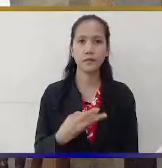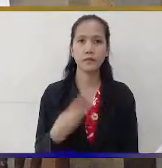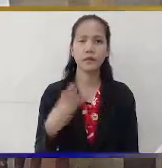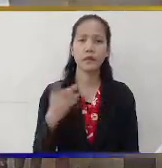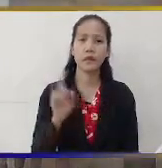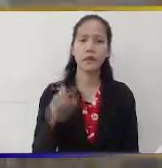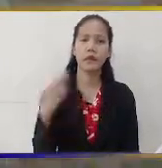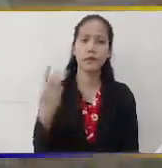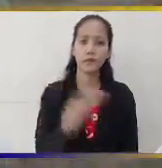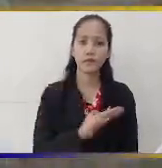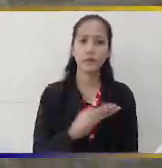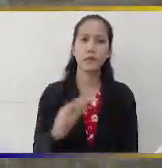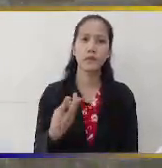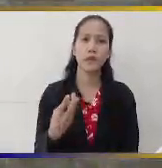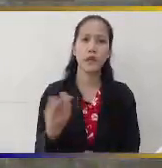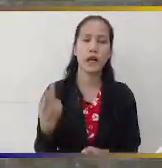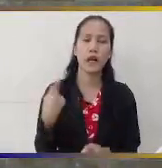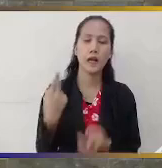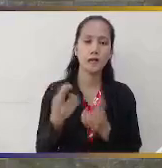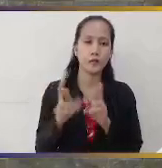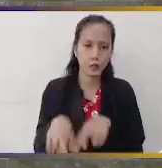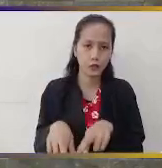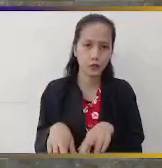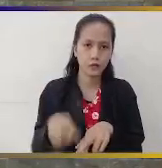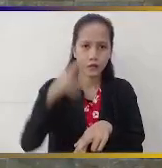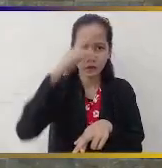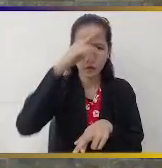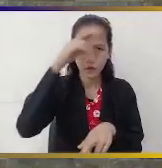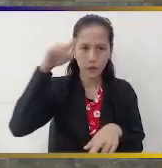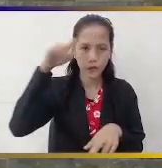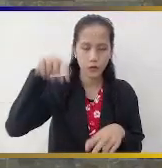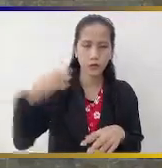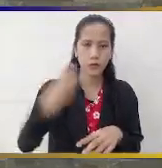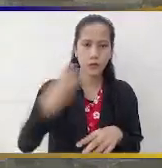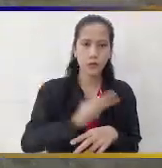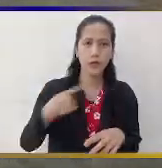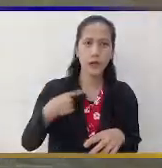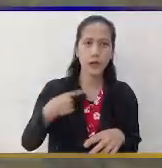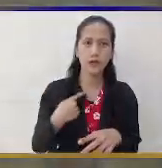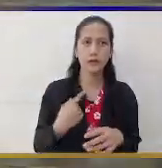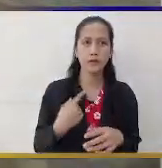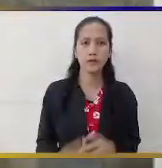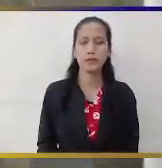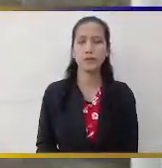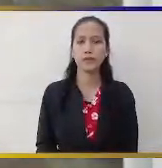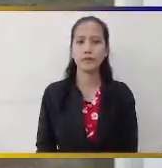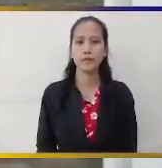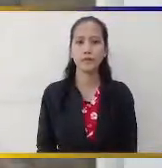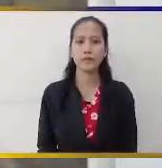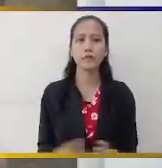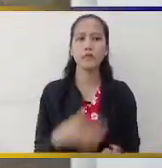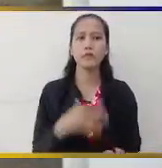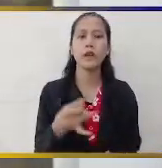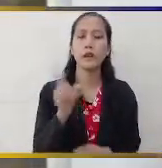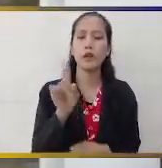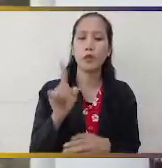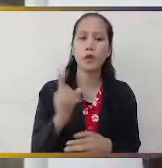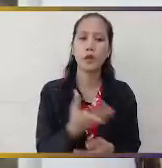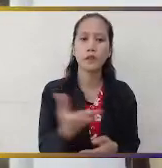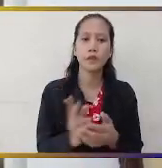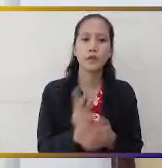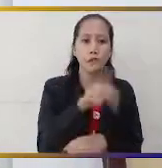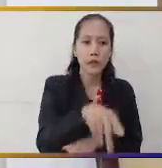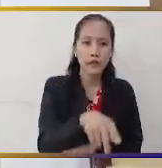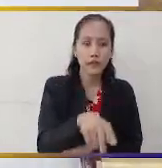sowed. We reap what we sow. That is a principle. Say it with me. What you